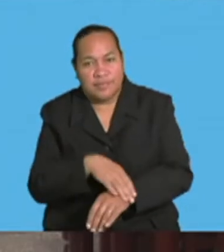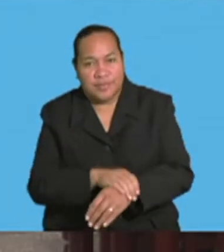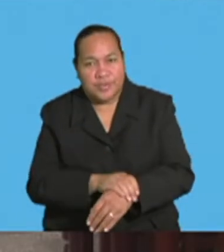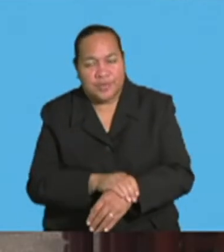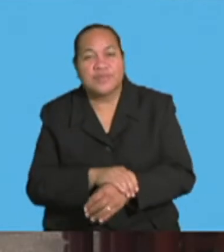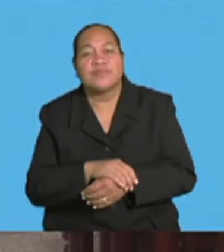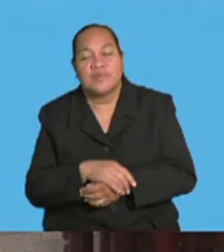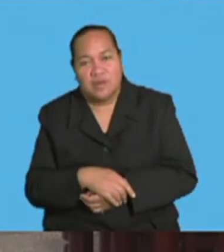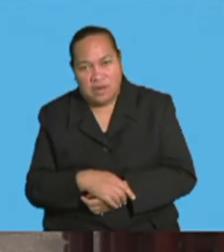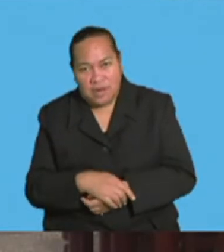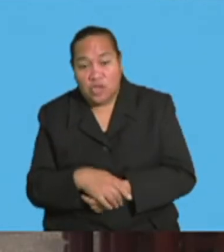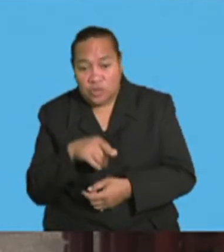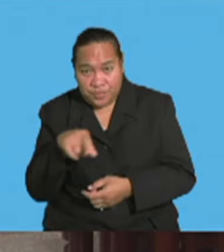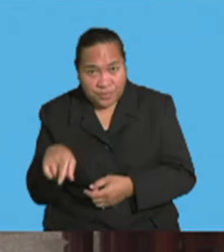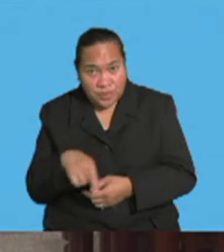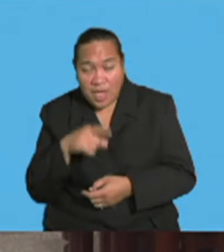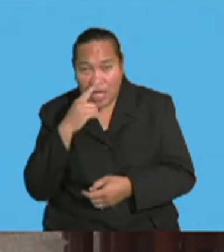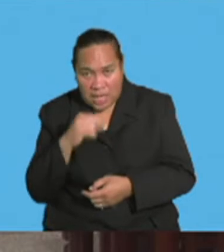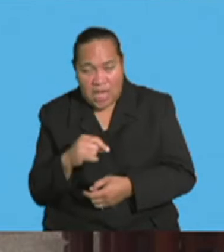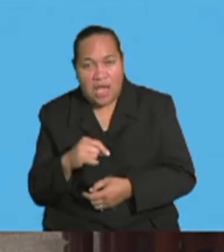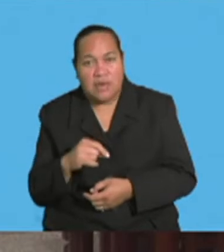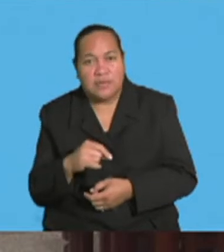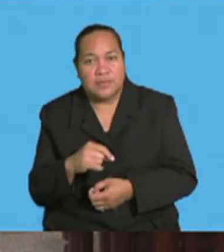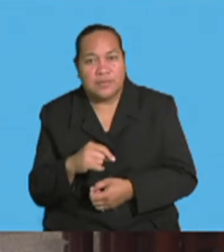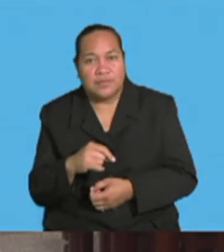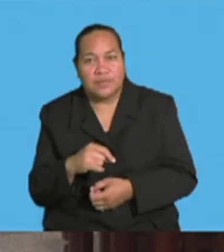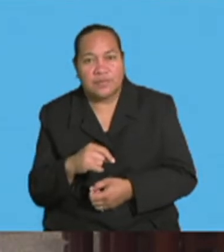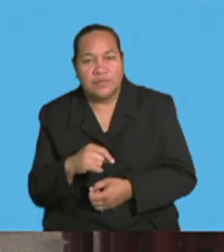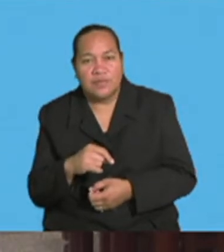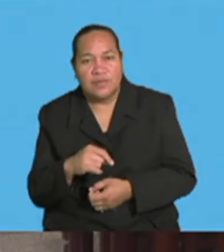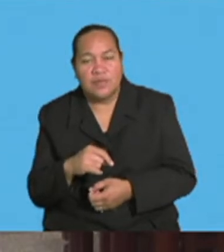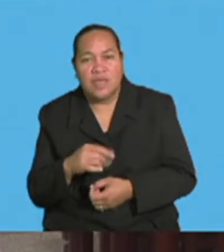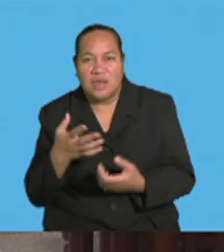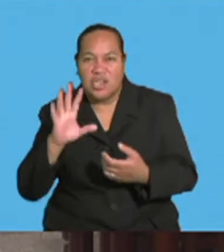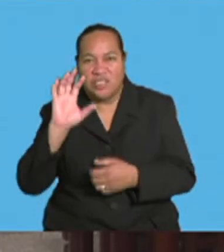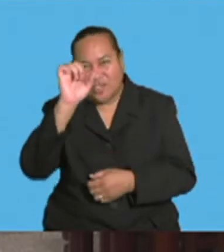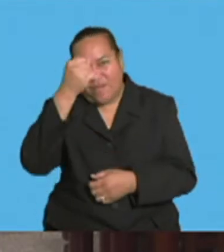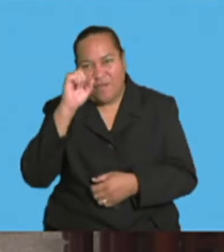as well, so that they can be able to fulfill